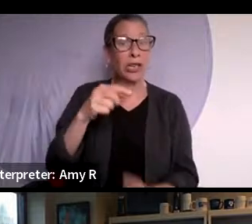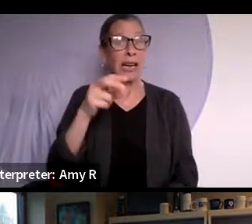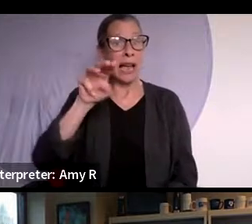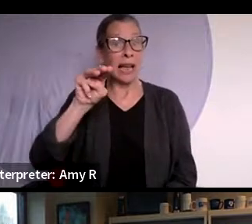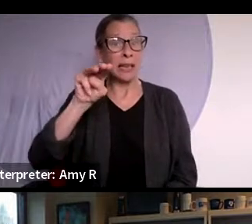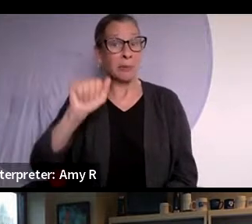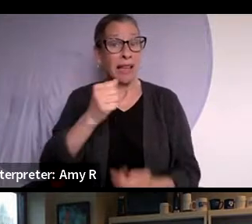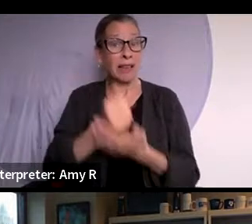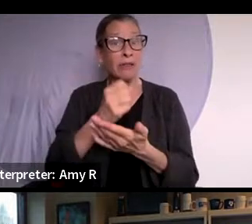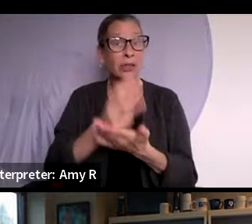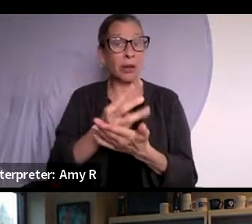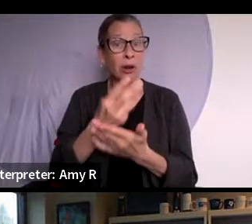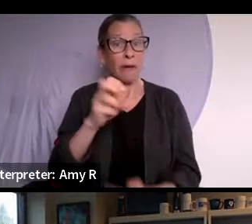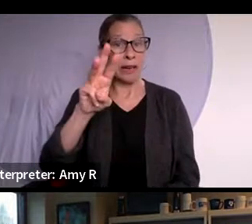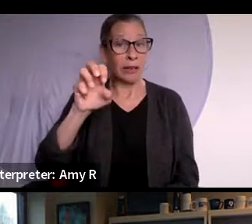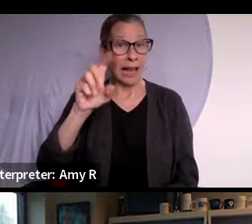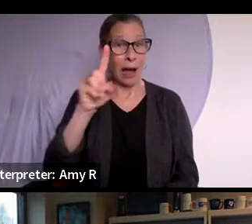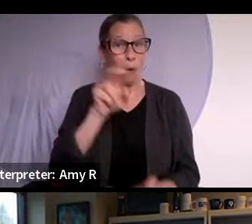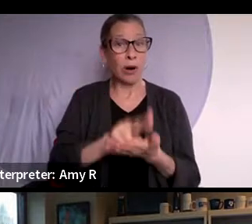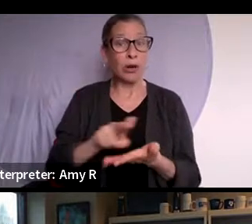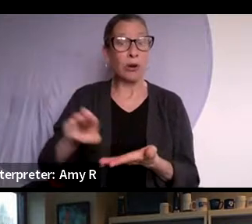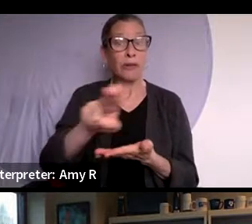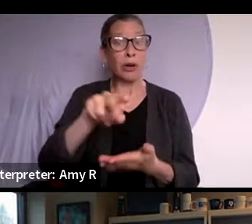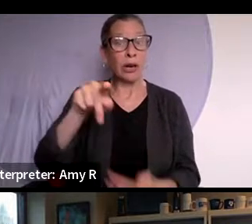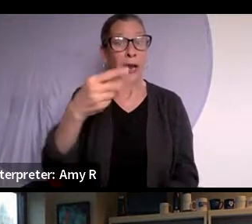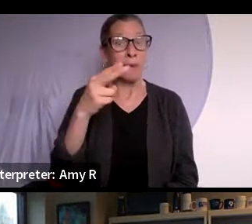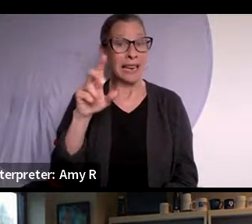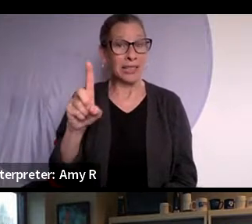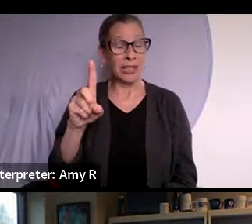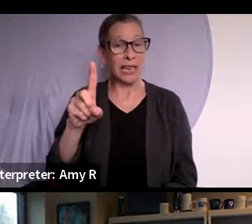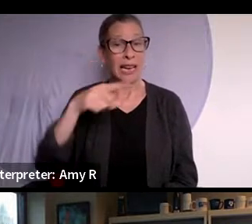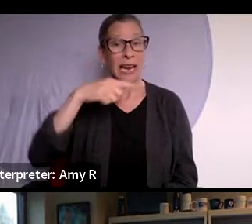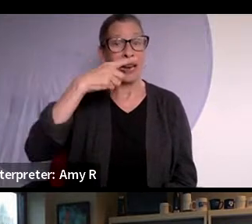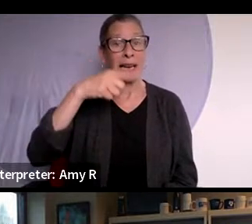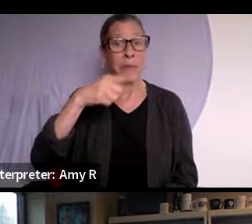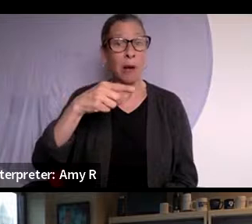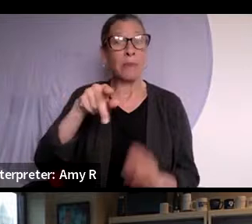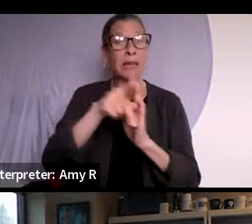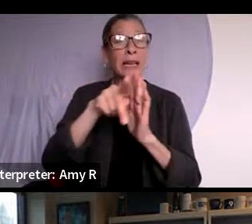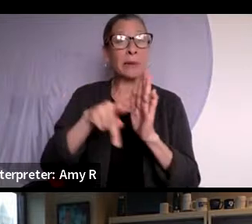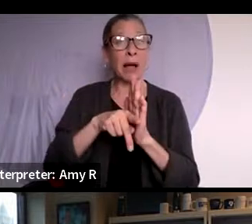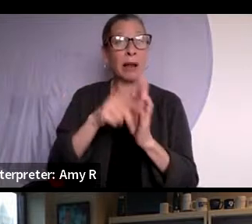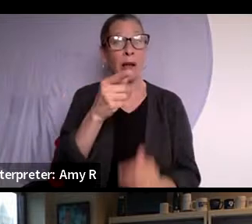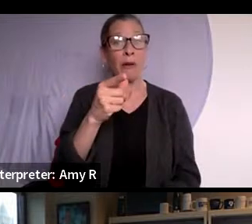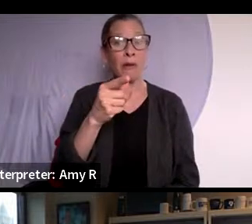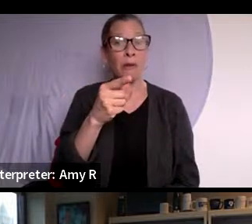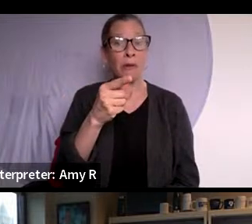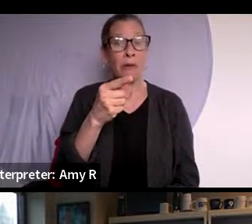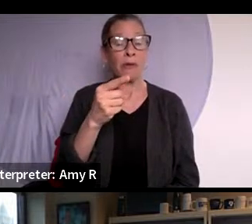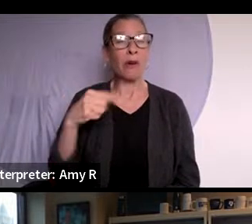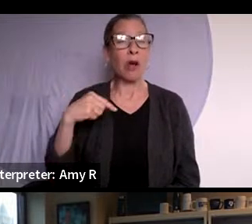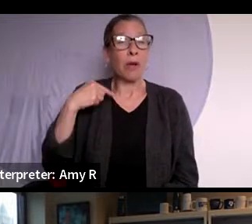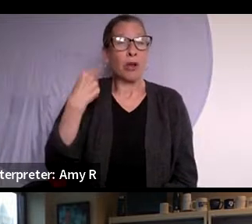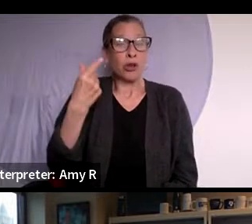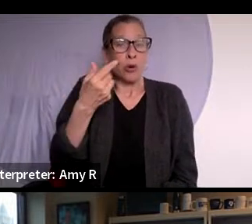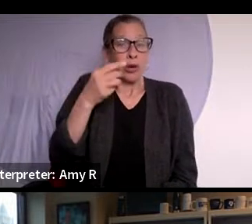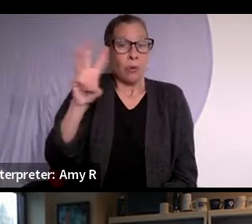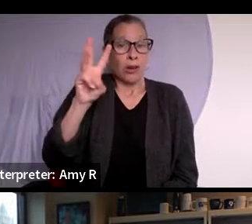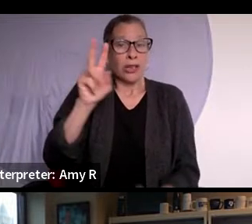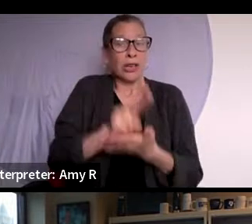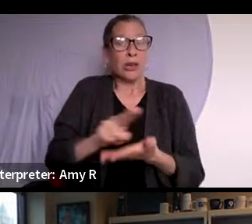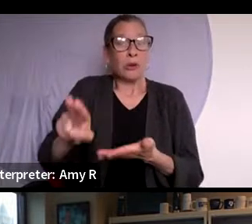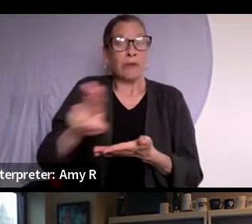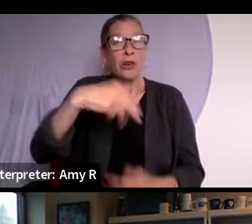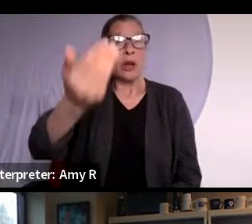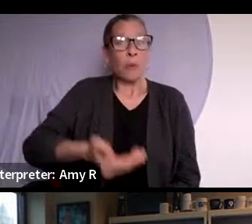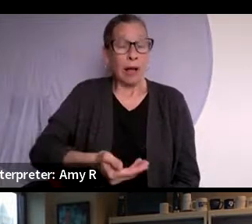Social Work from Howard University and a PhD in Public Policy from George Washington University. Welcome,